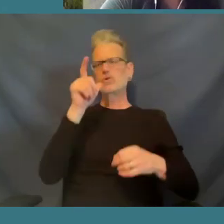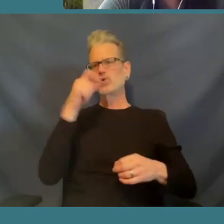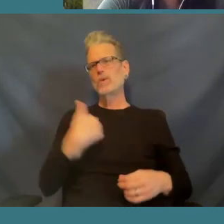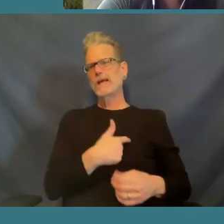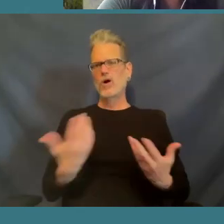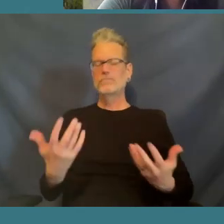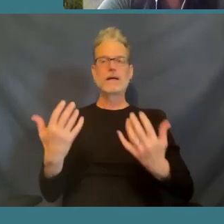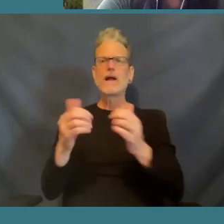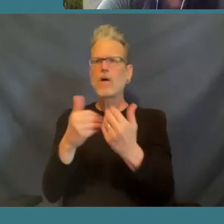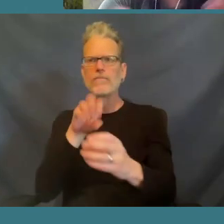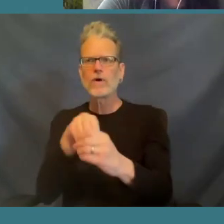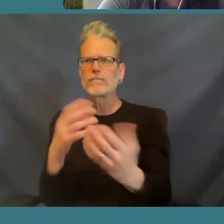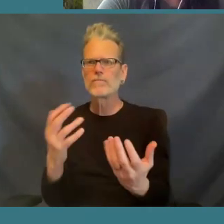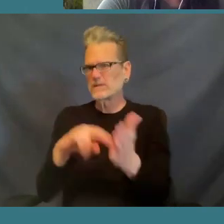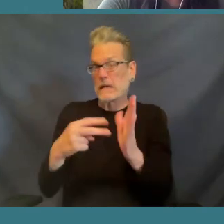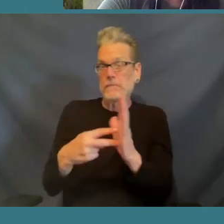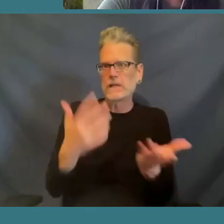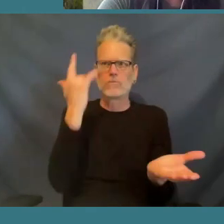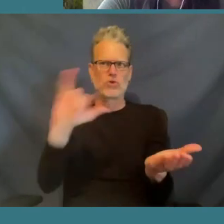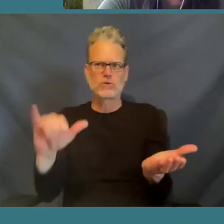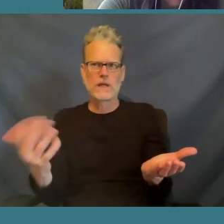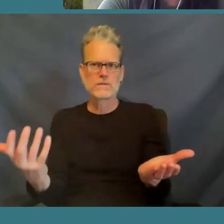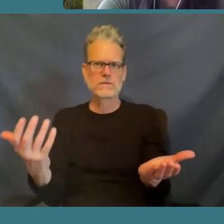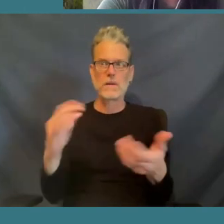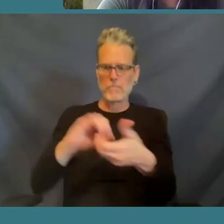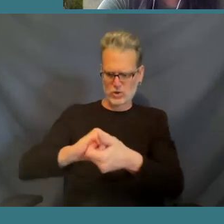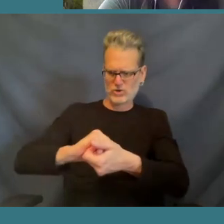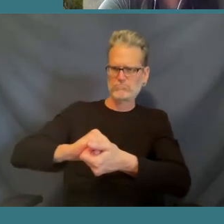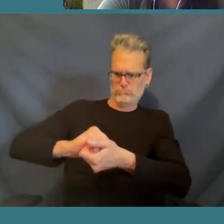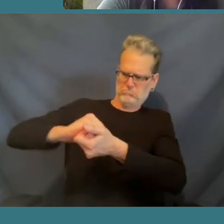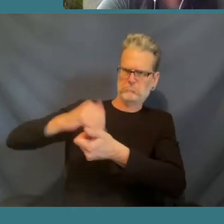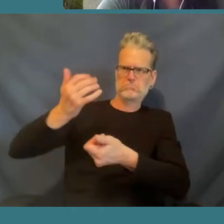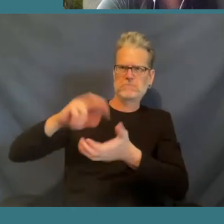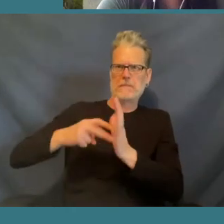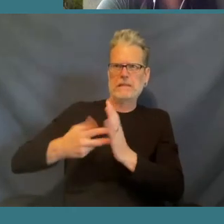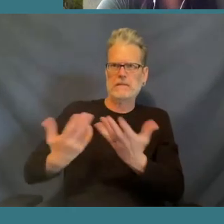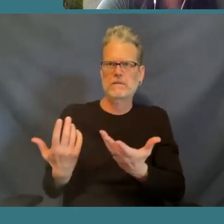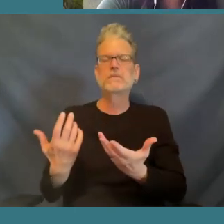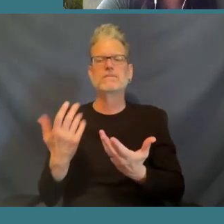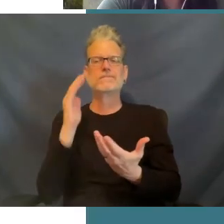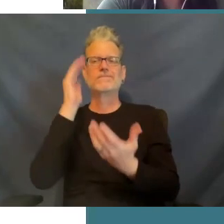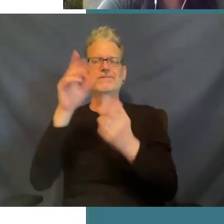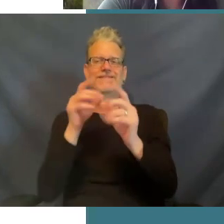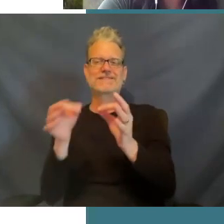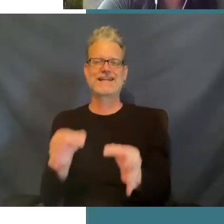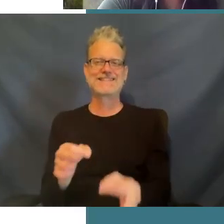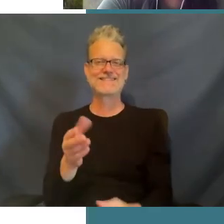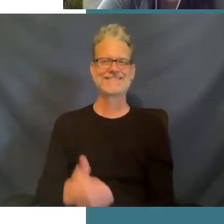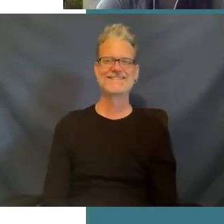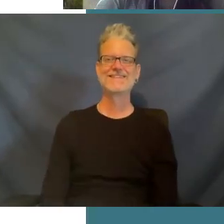involved and what does that even mean? What does partnership mean? We'll dig into that in the coming slides and the Q&A. So let's go to the next